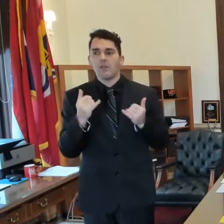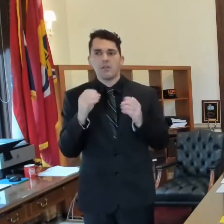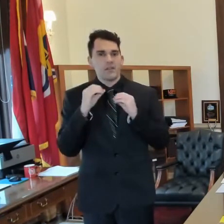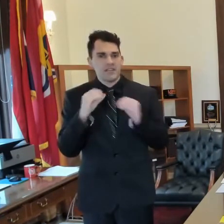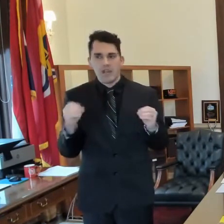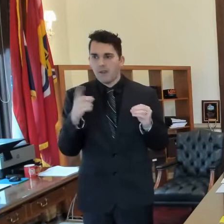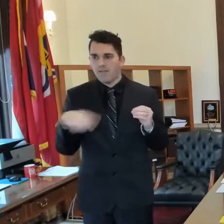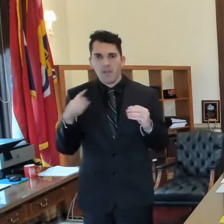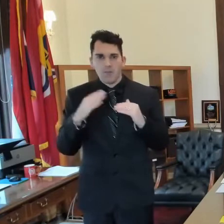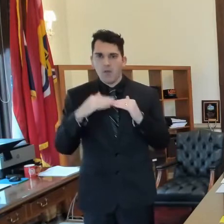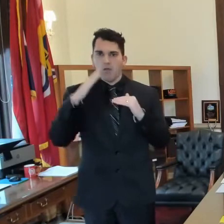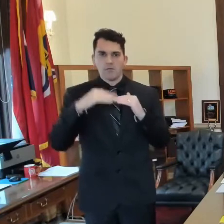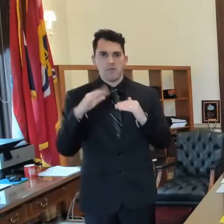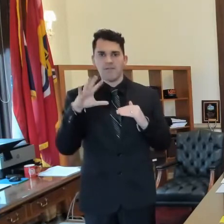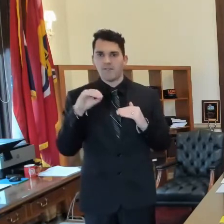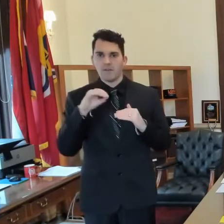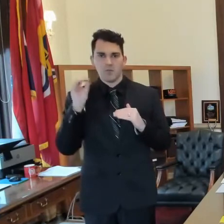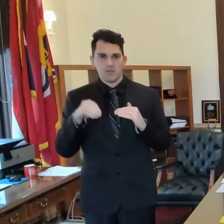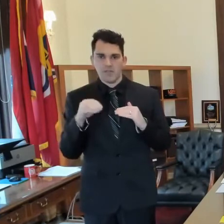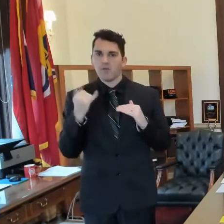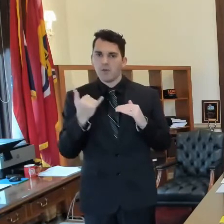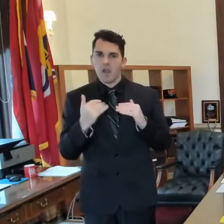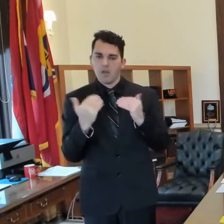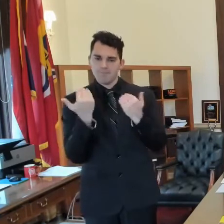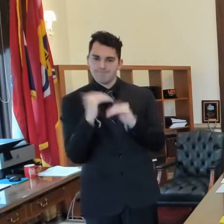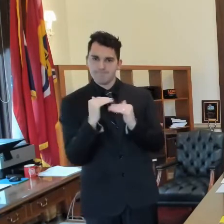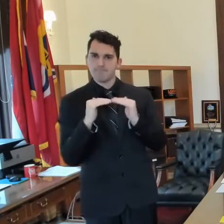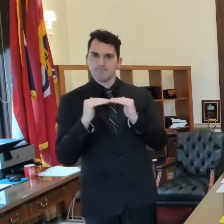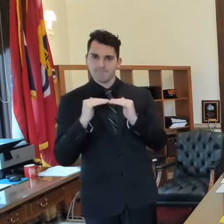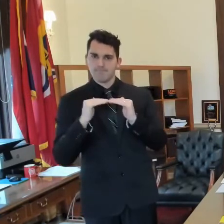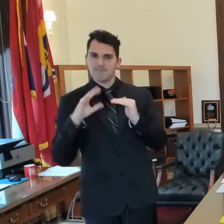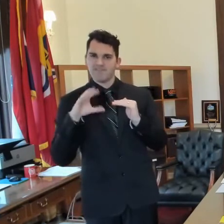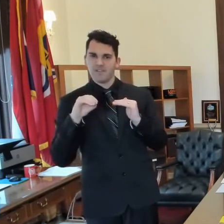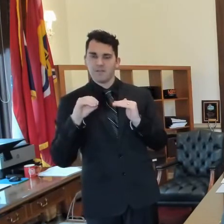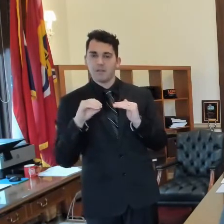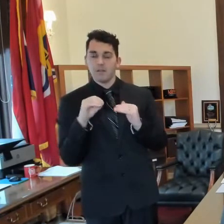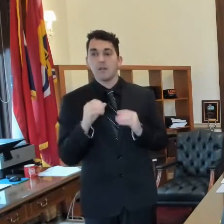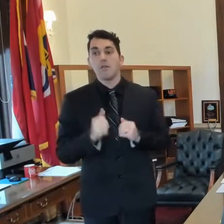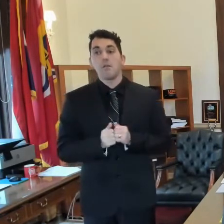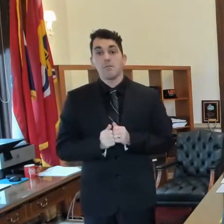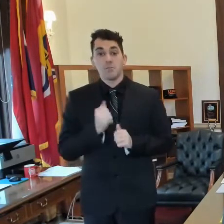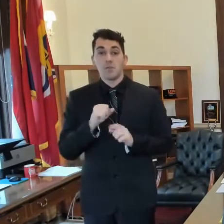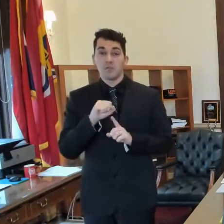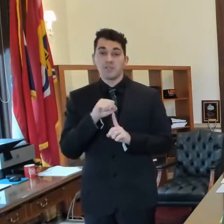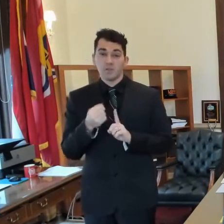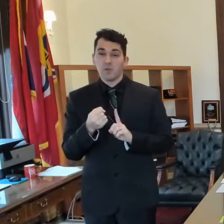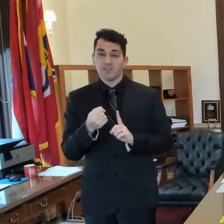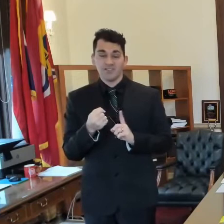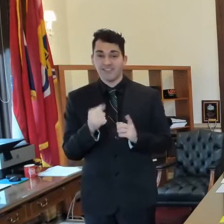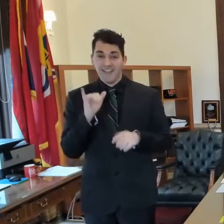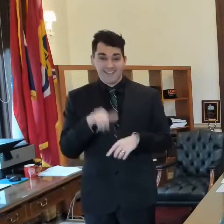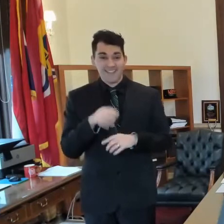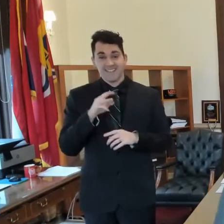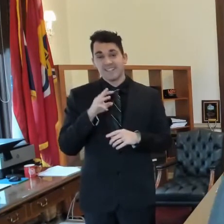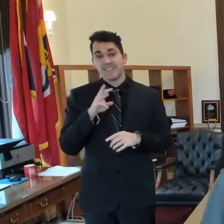50% because it's, in most cases, you can't meet that 6-foot social